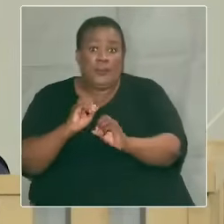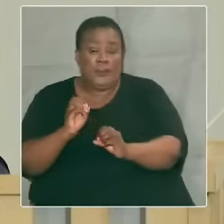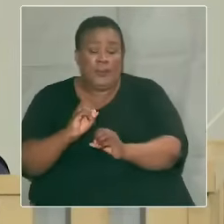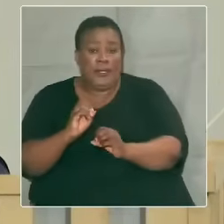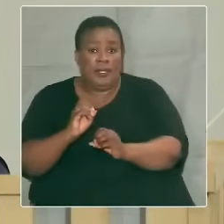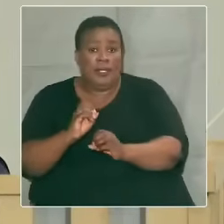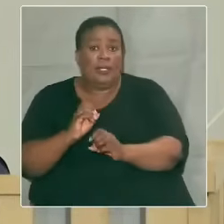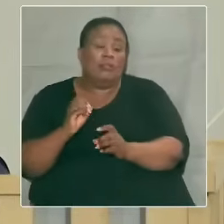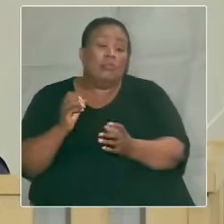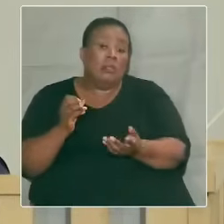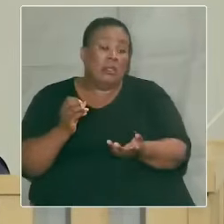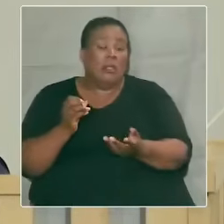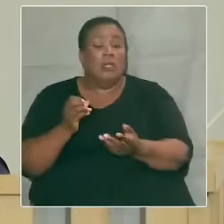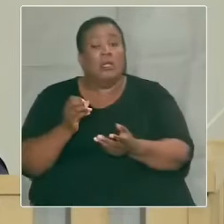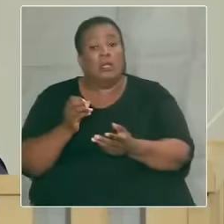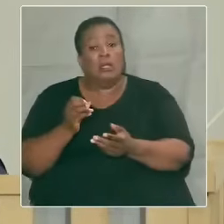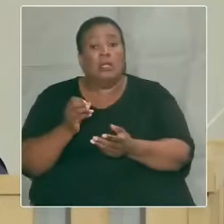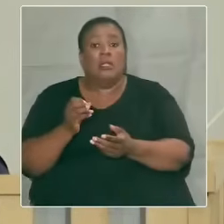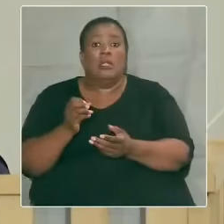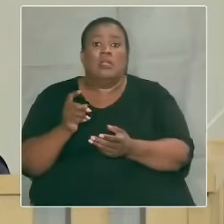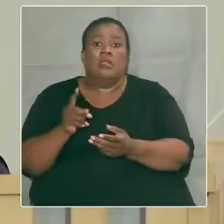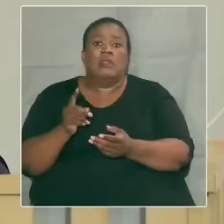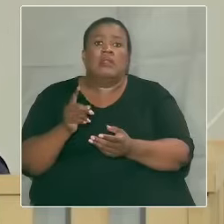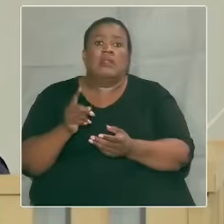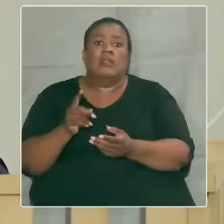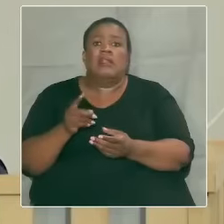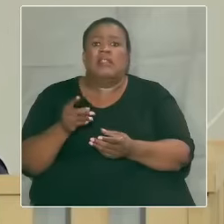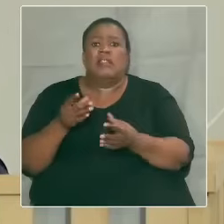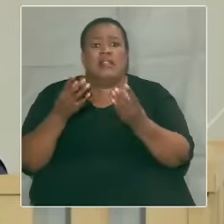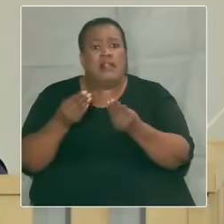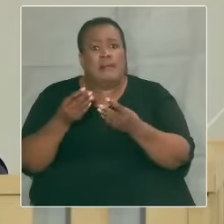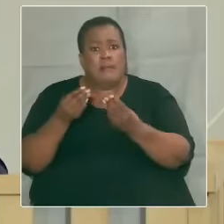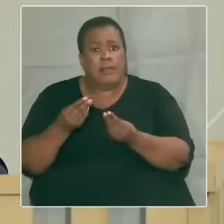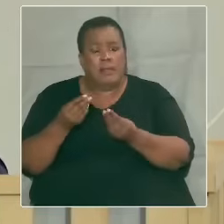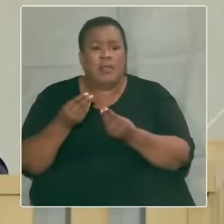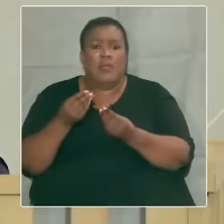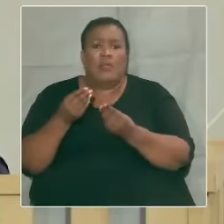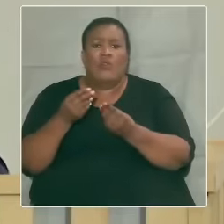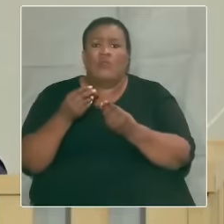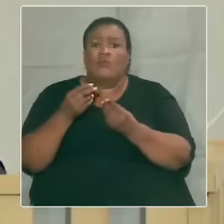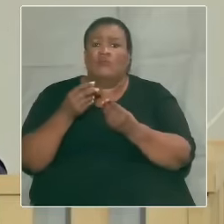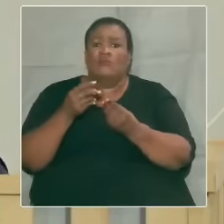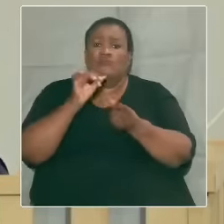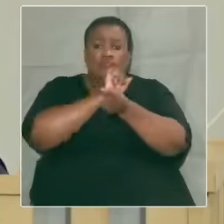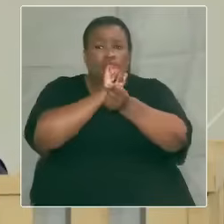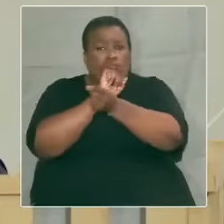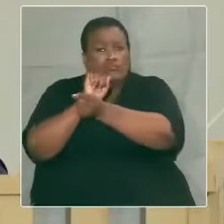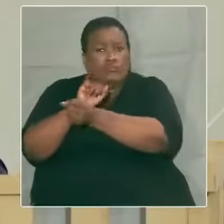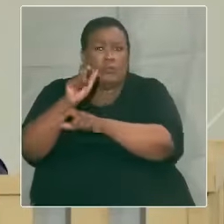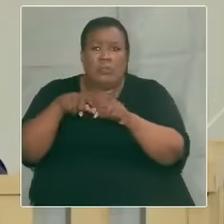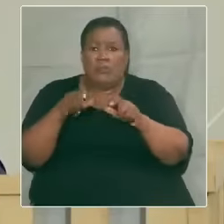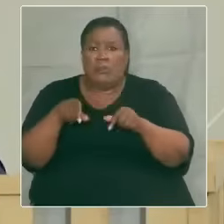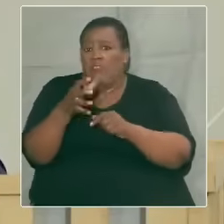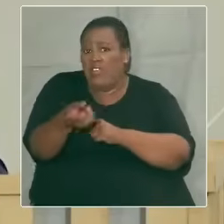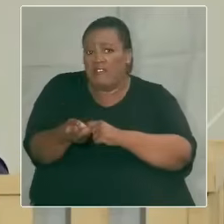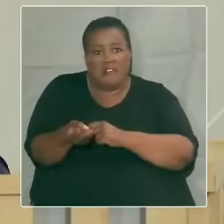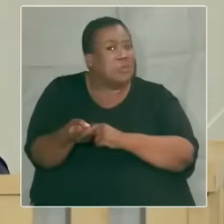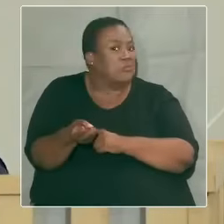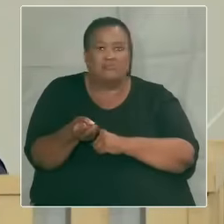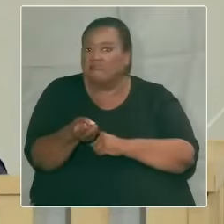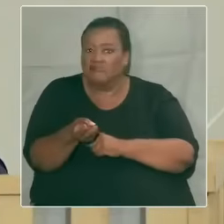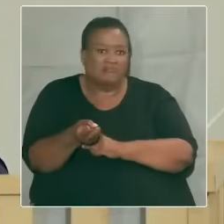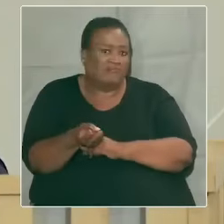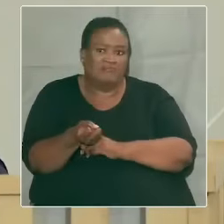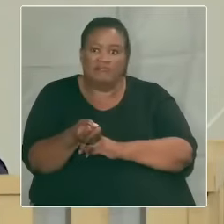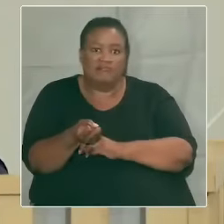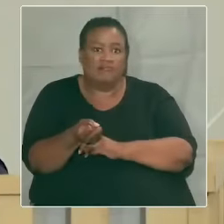have the current rate of unraveling, the arrest of Abu Molefe, the arrest of